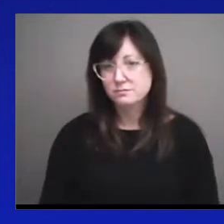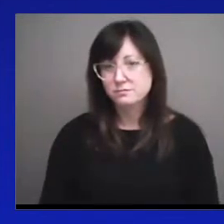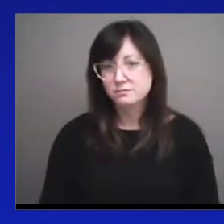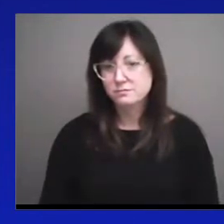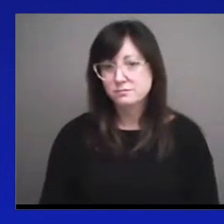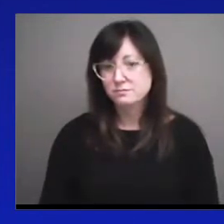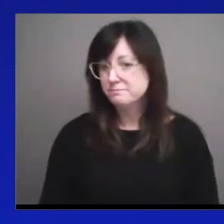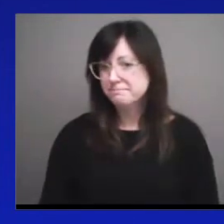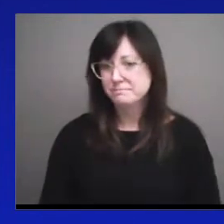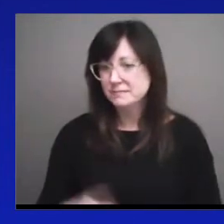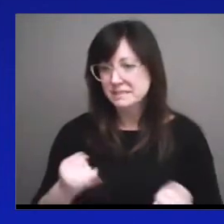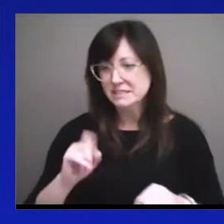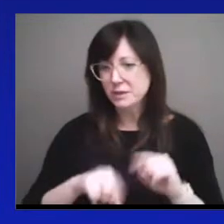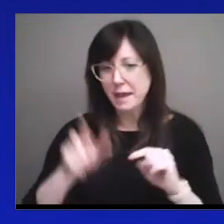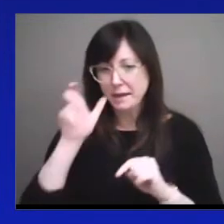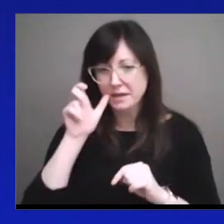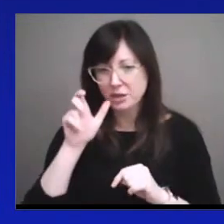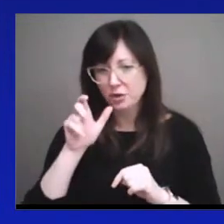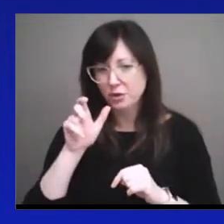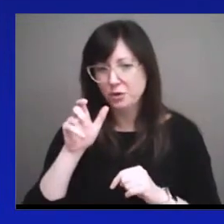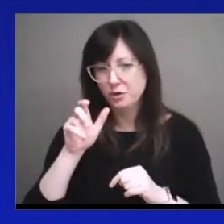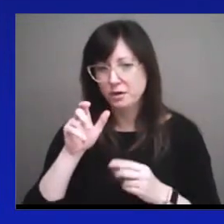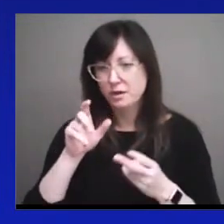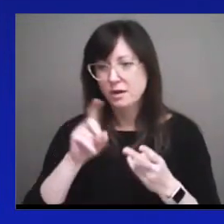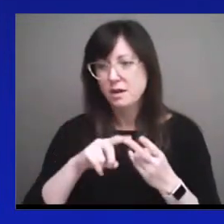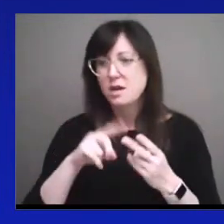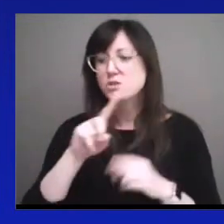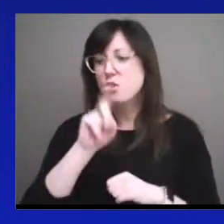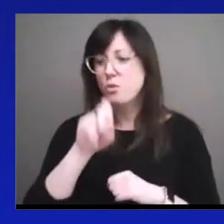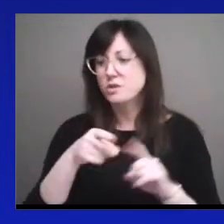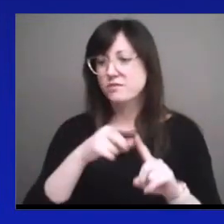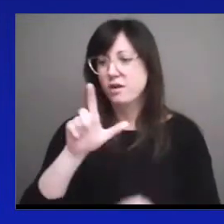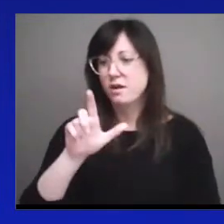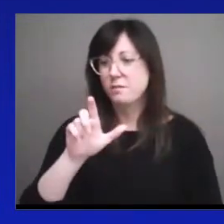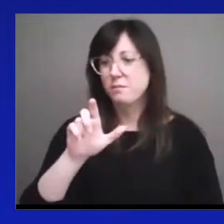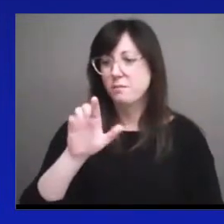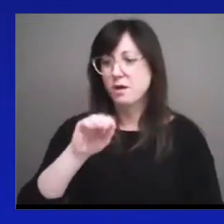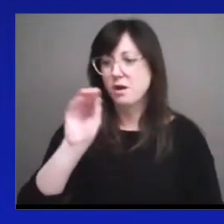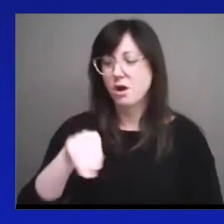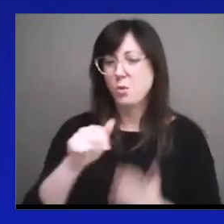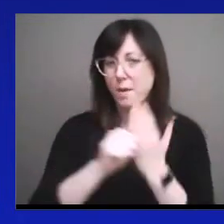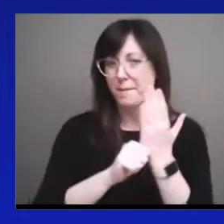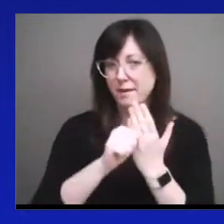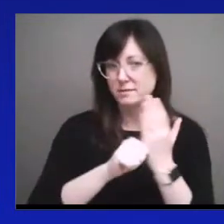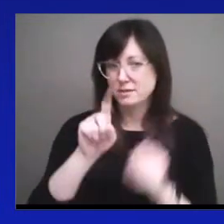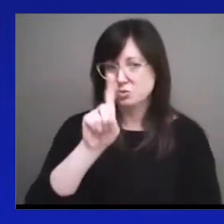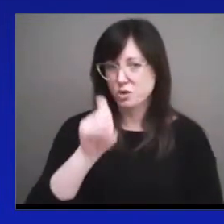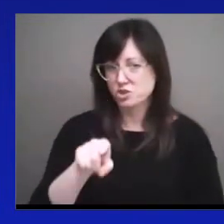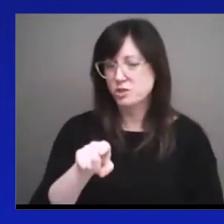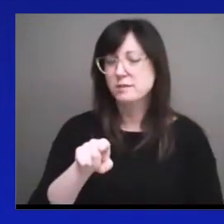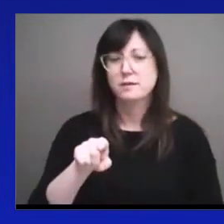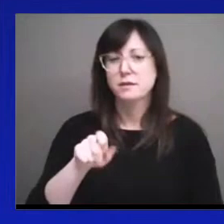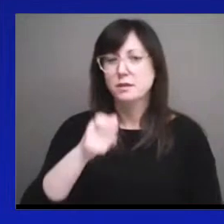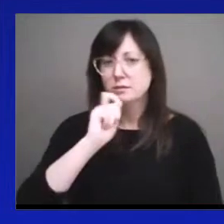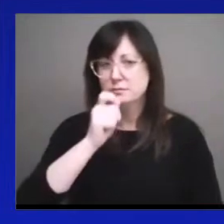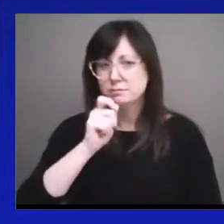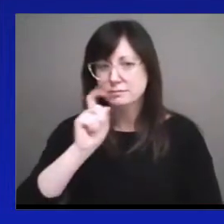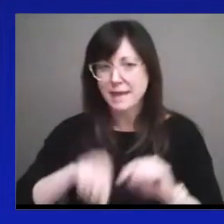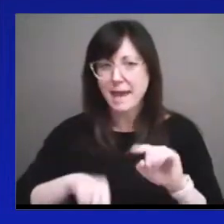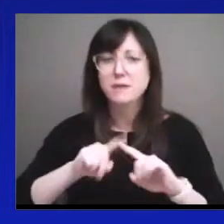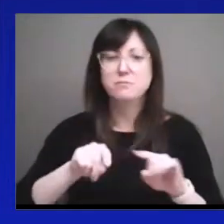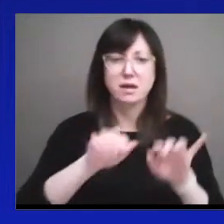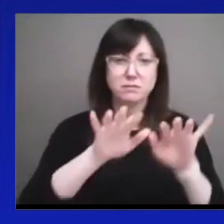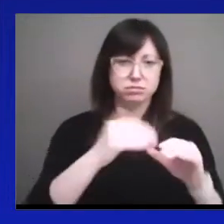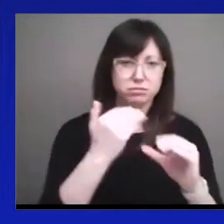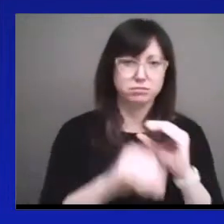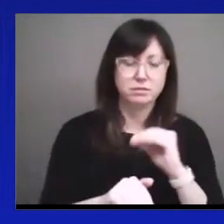Okay, we still can't hear you. So I have the question here from Laura Egerton at Ottawa Magazine. She is asking if